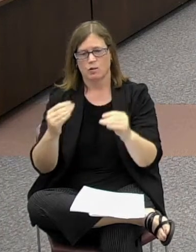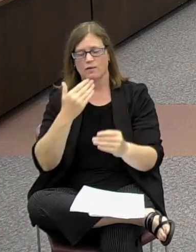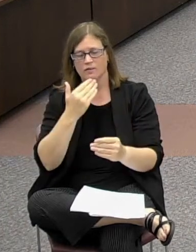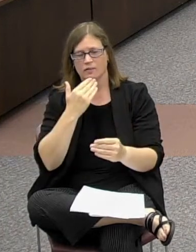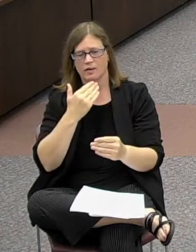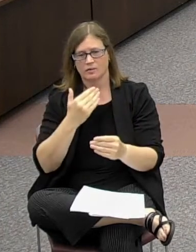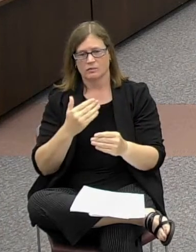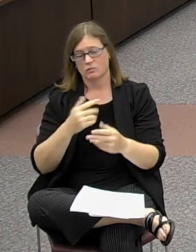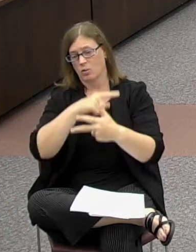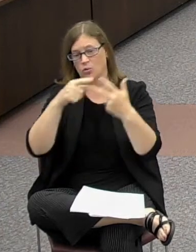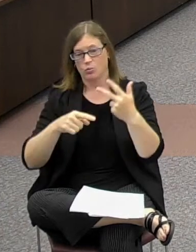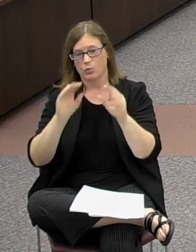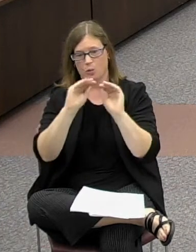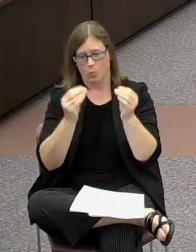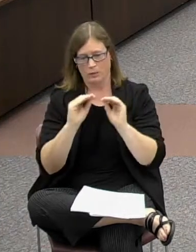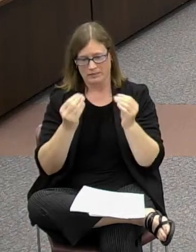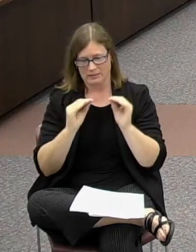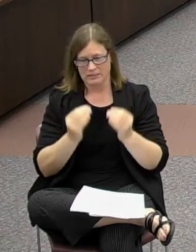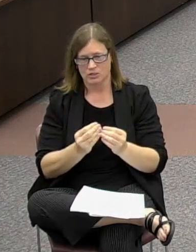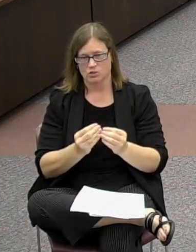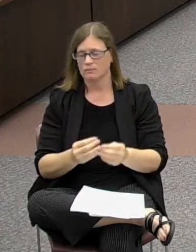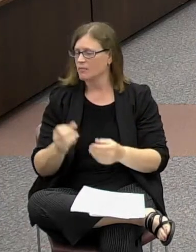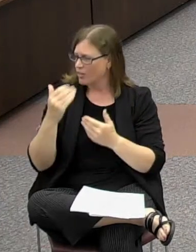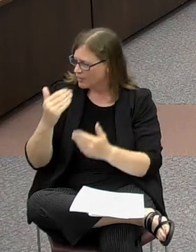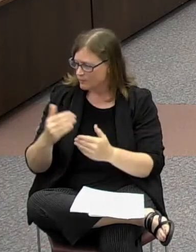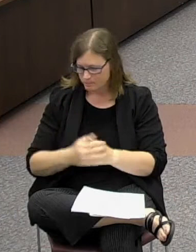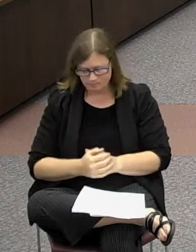of those, or all three of those organizations.